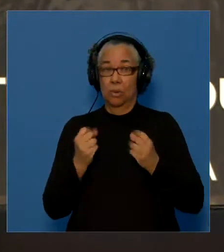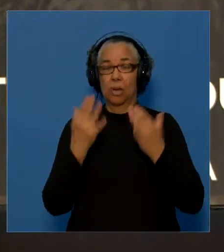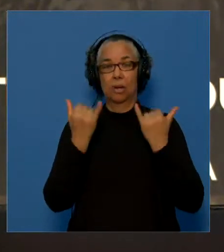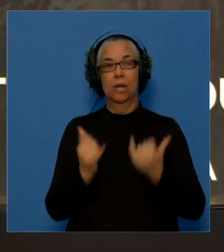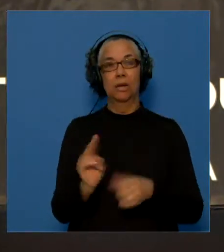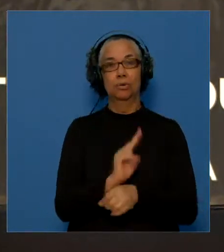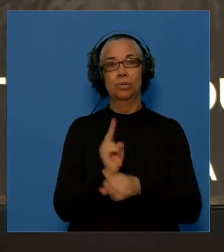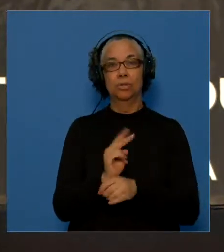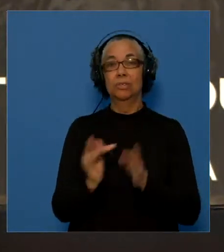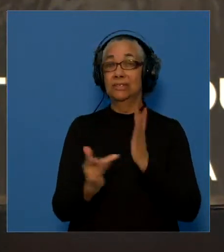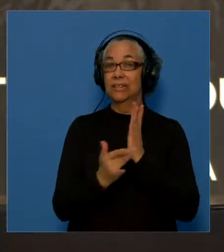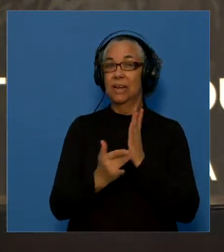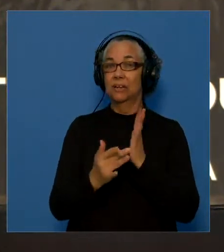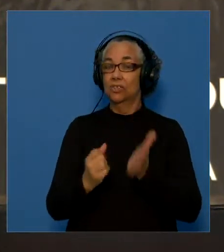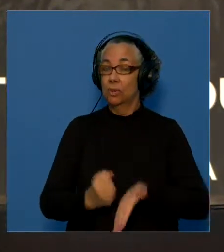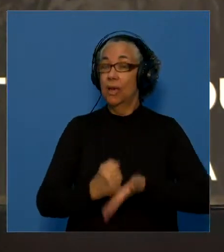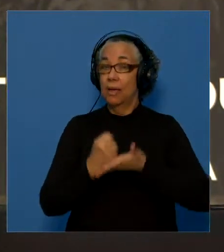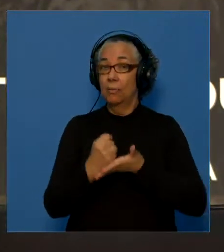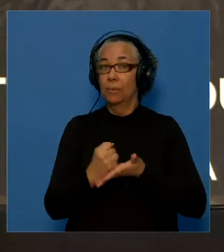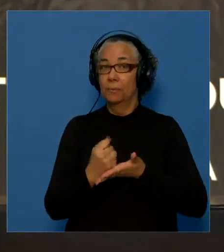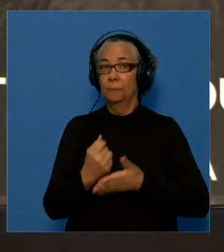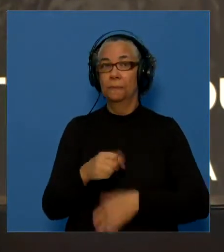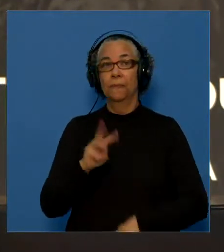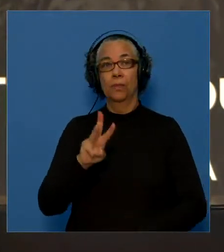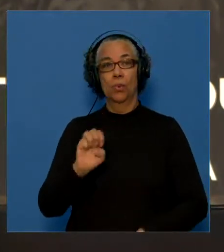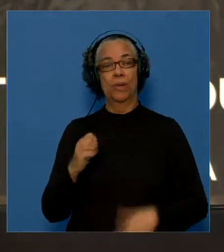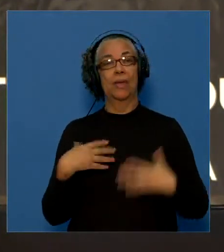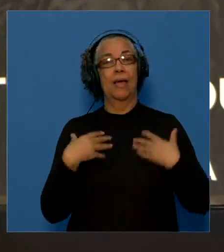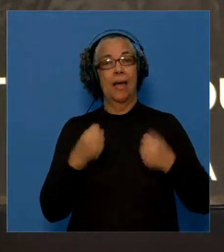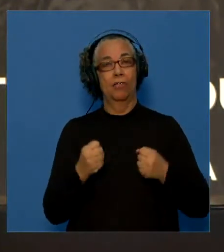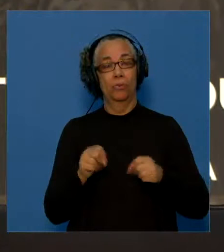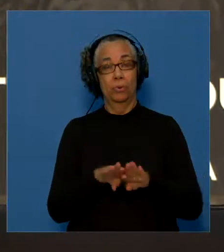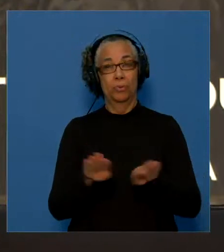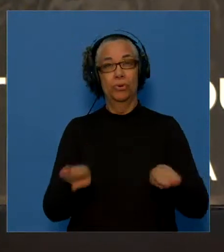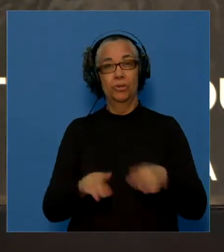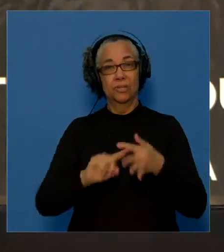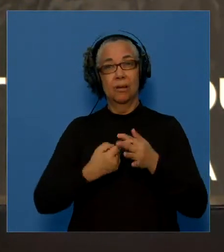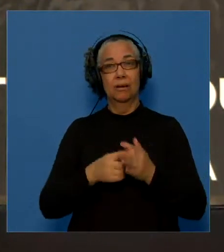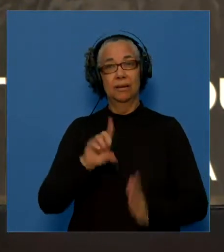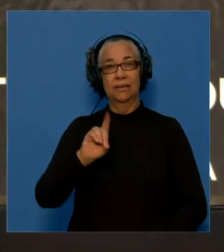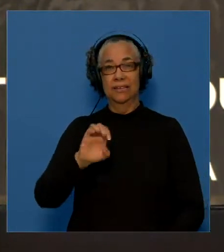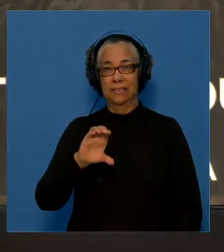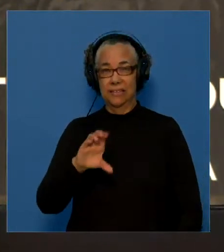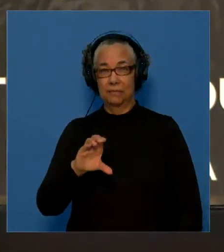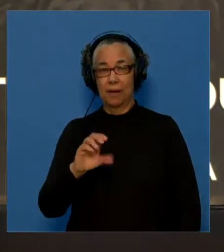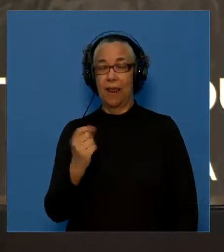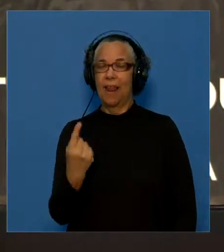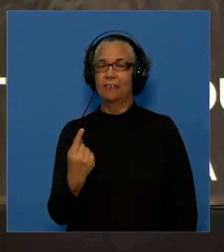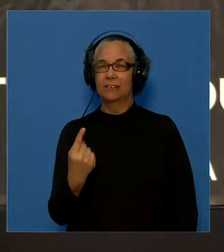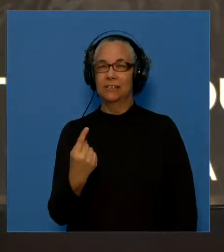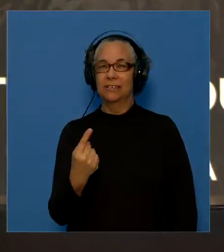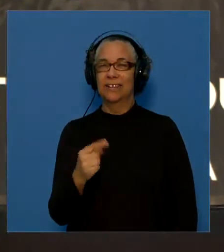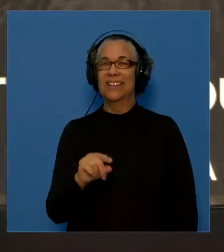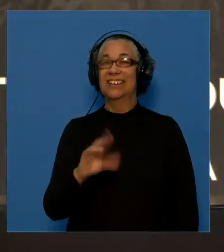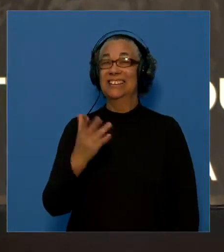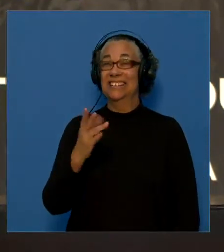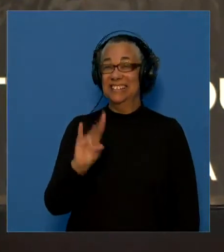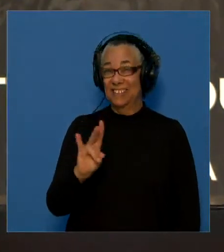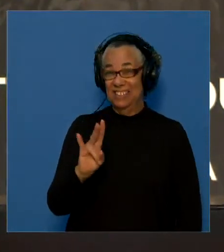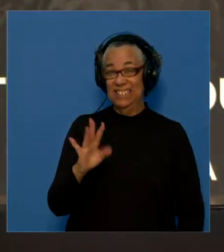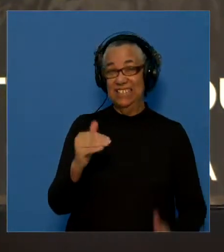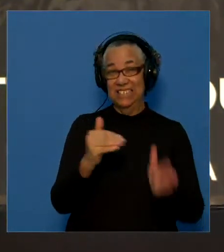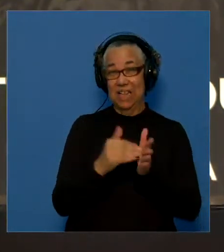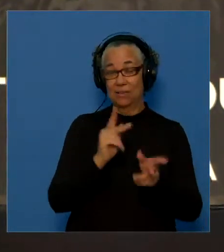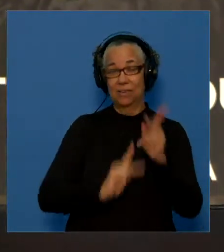us. The WeHealth Bermuda app was launched on December 11th, and since then, 17,000